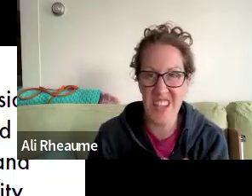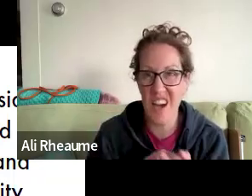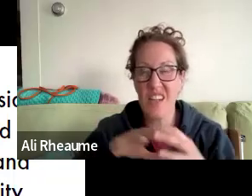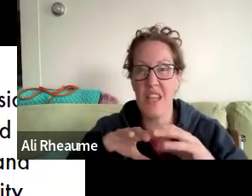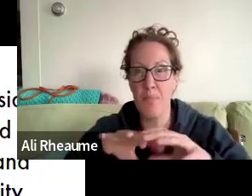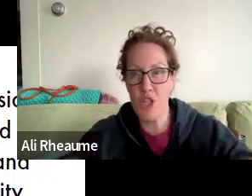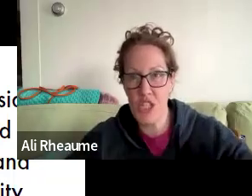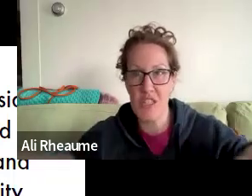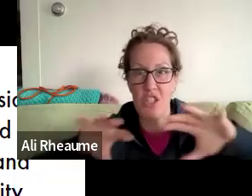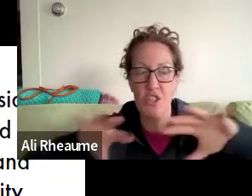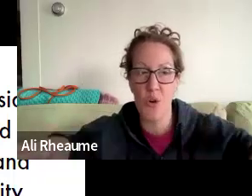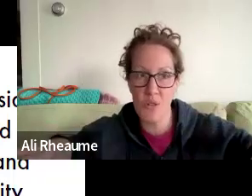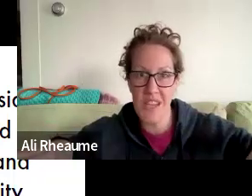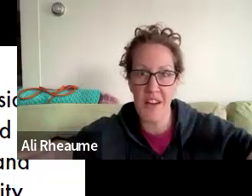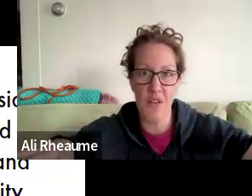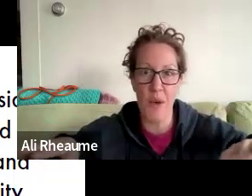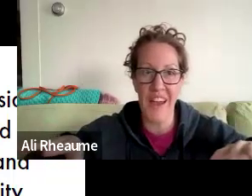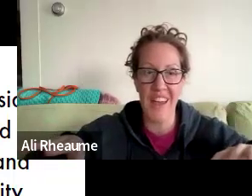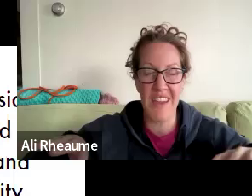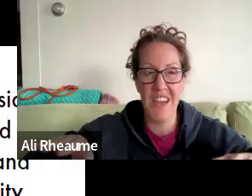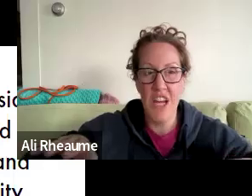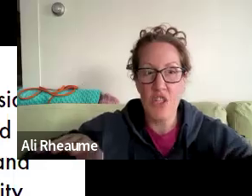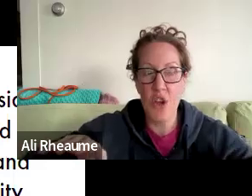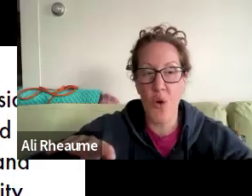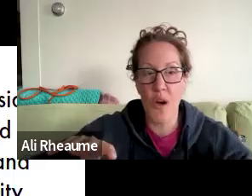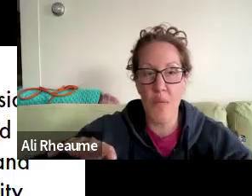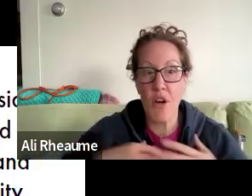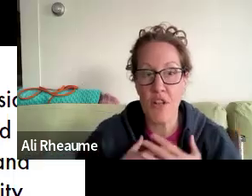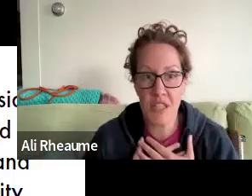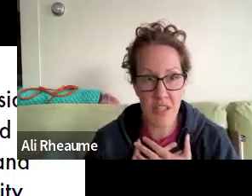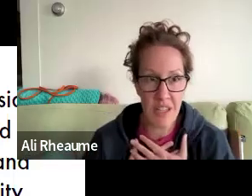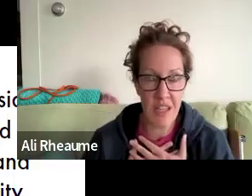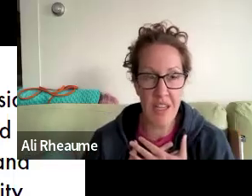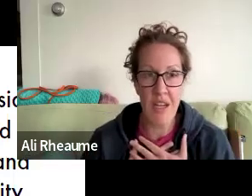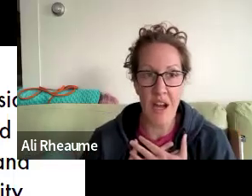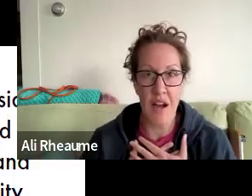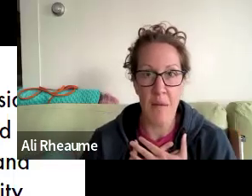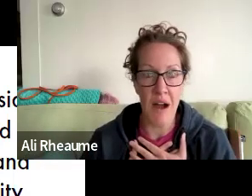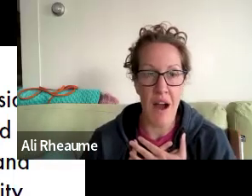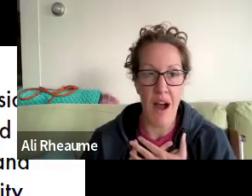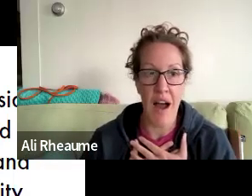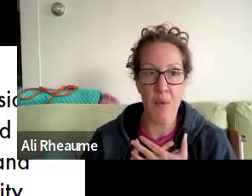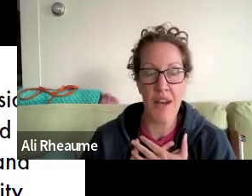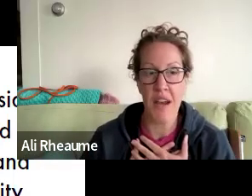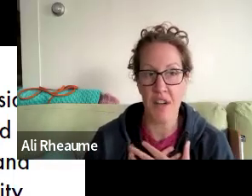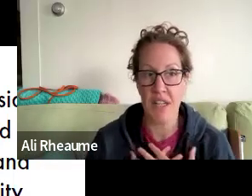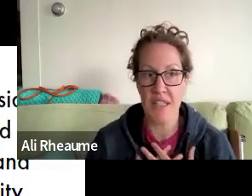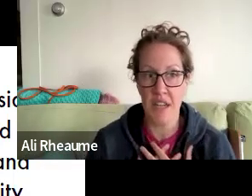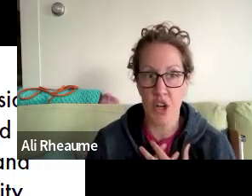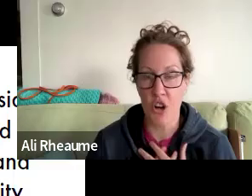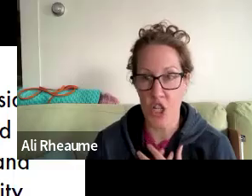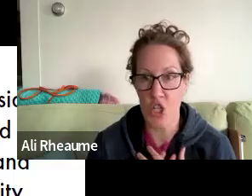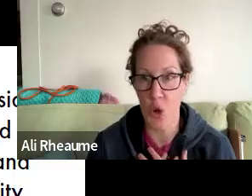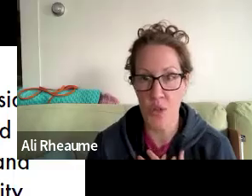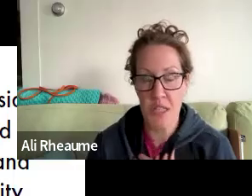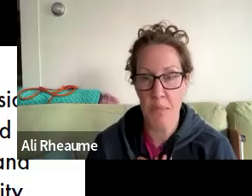get stuck. It pushes the stones out of the way. So personally, I would never